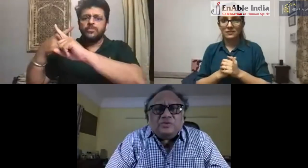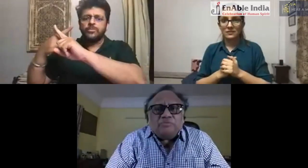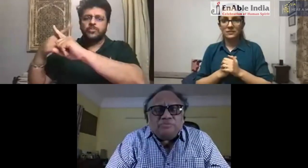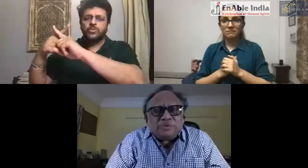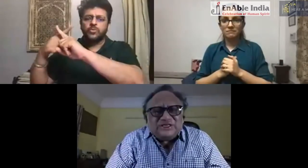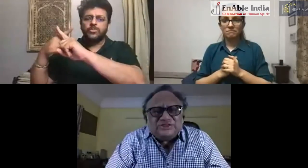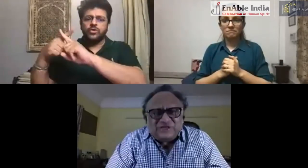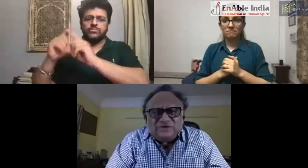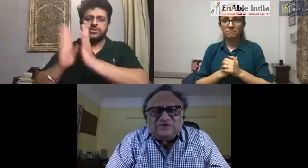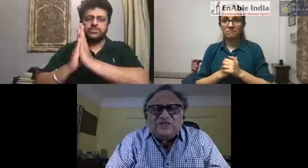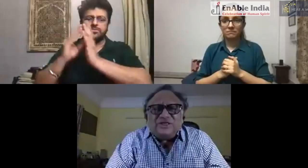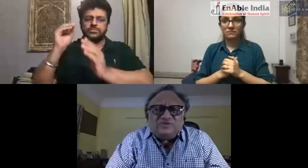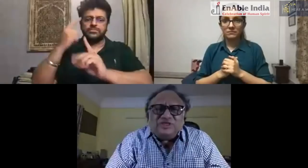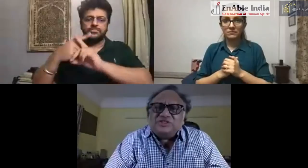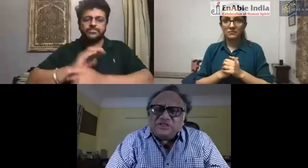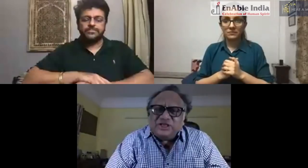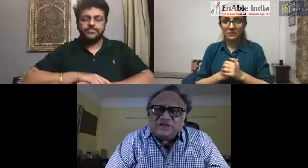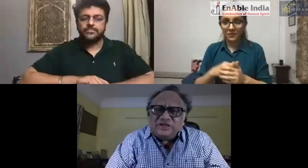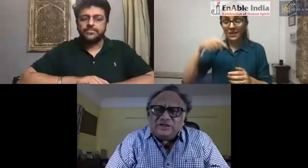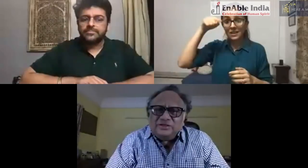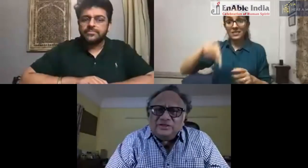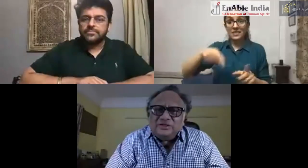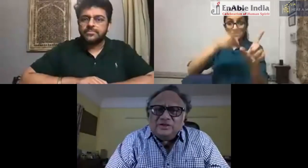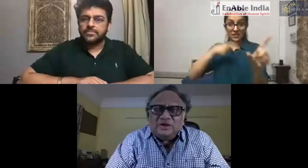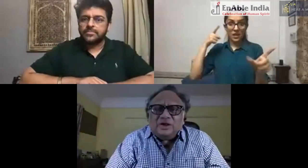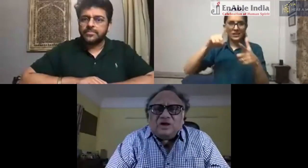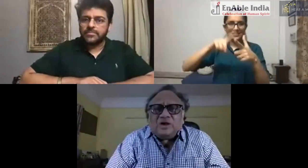Now, by January this year,